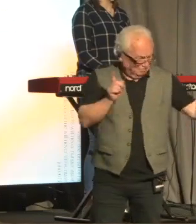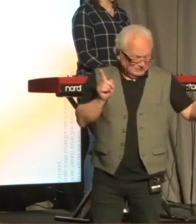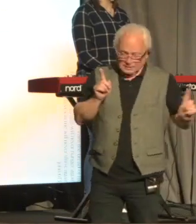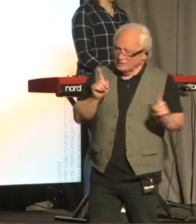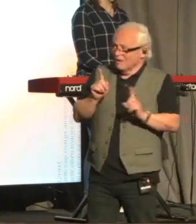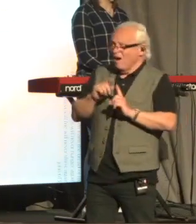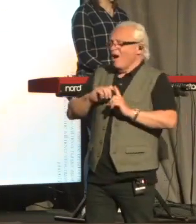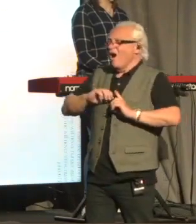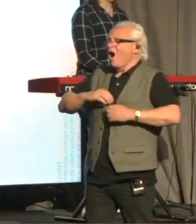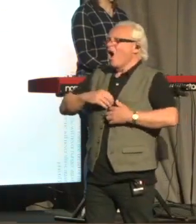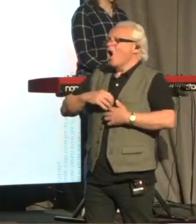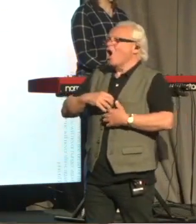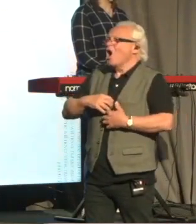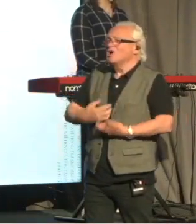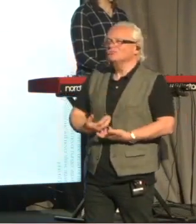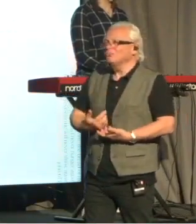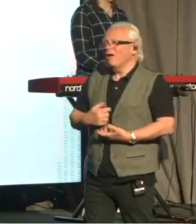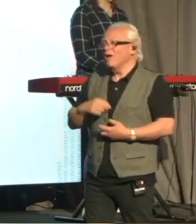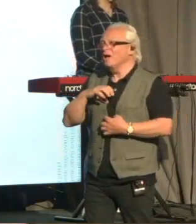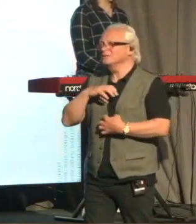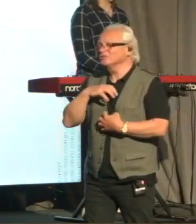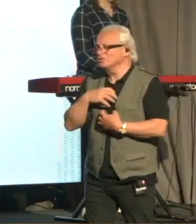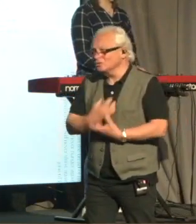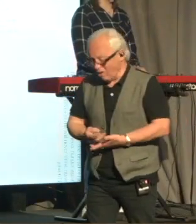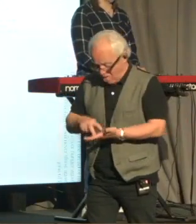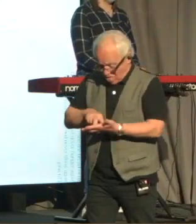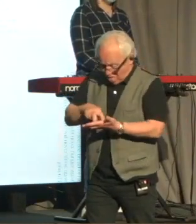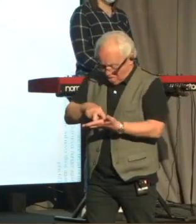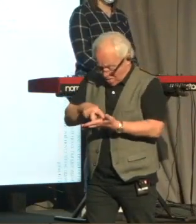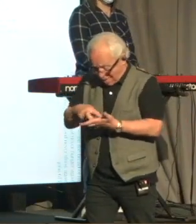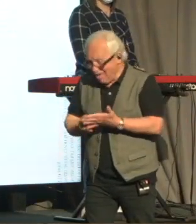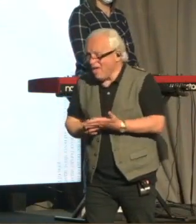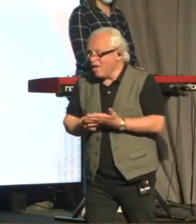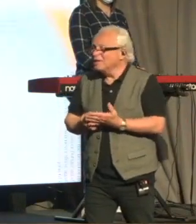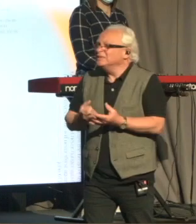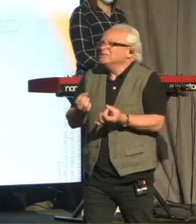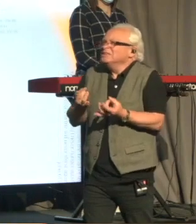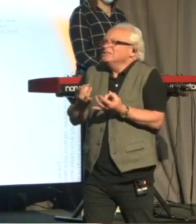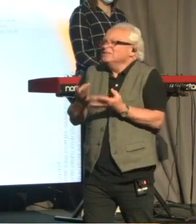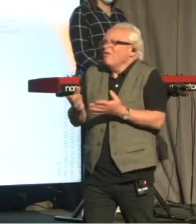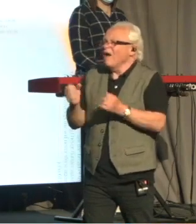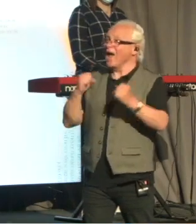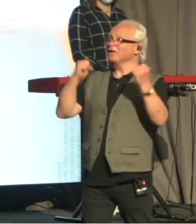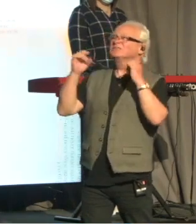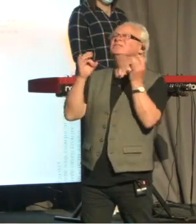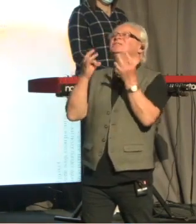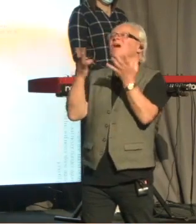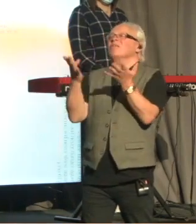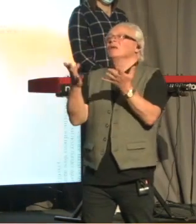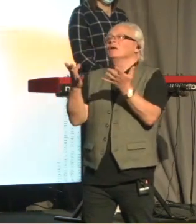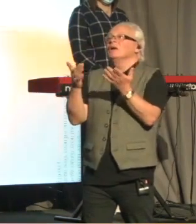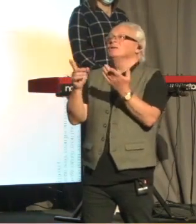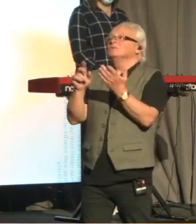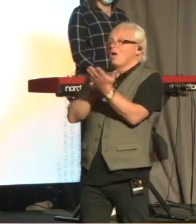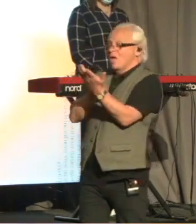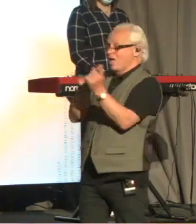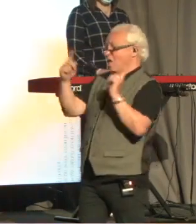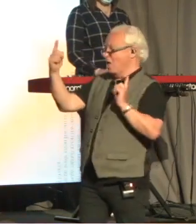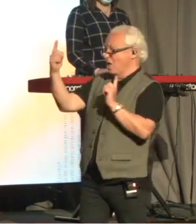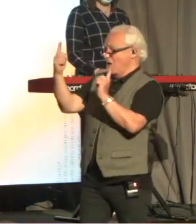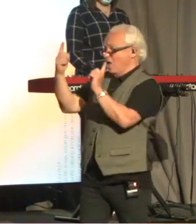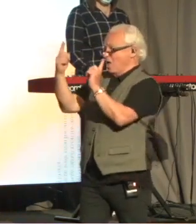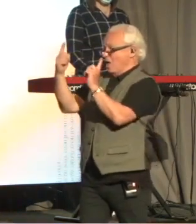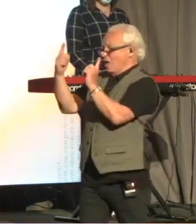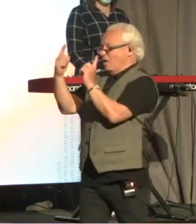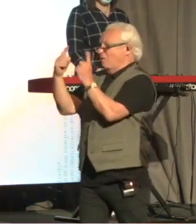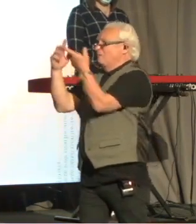of exhaustion. They have nothing left in them. And they come before Jesus and they fall at his